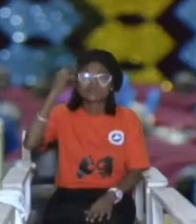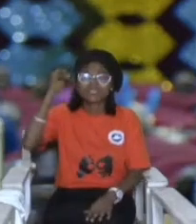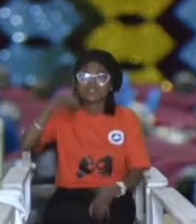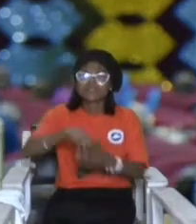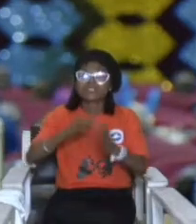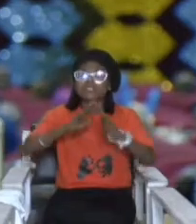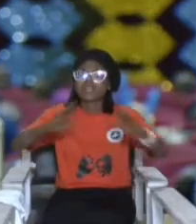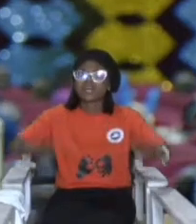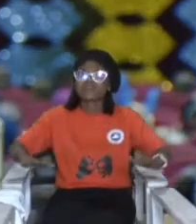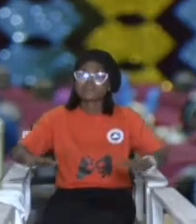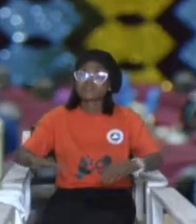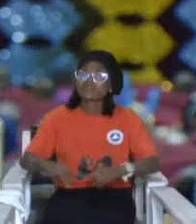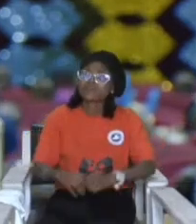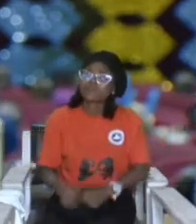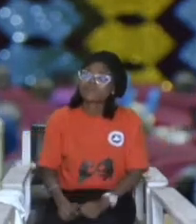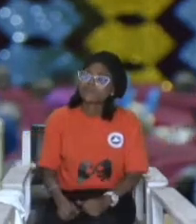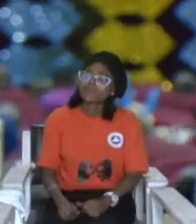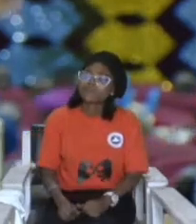of the priest of Midian,